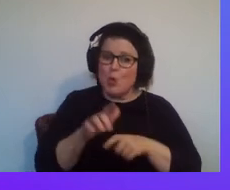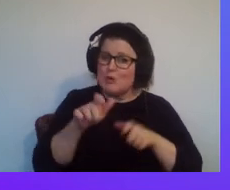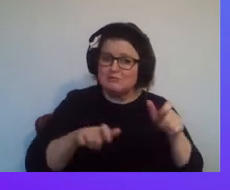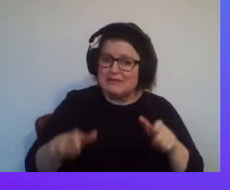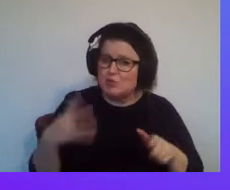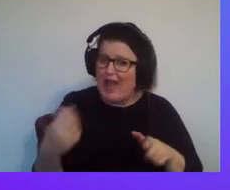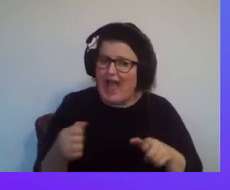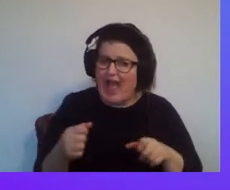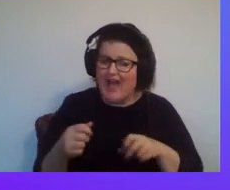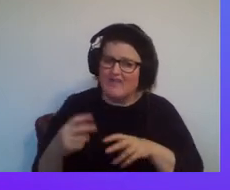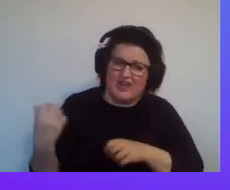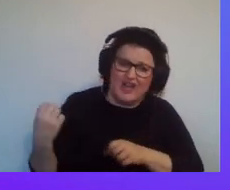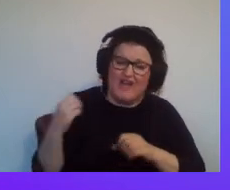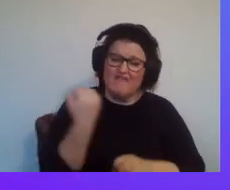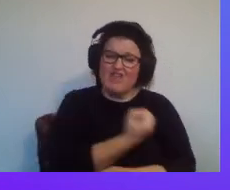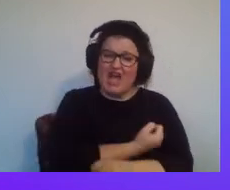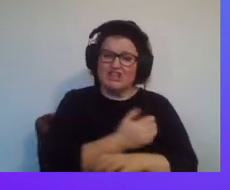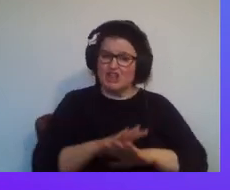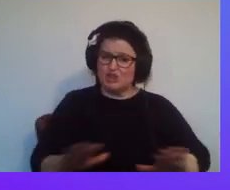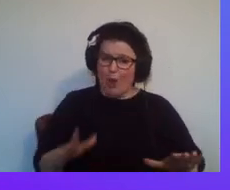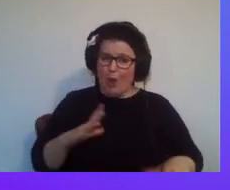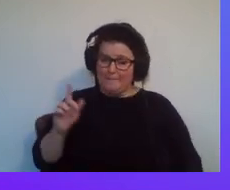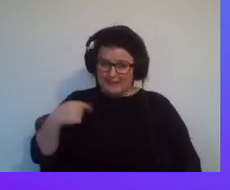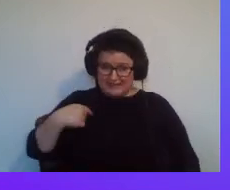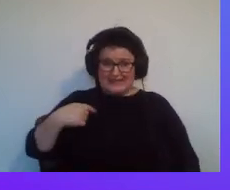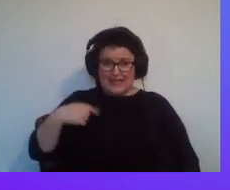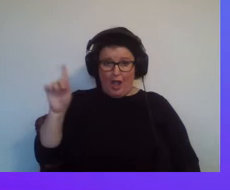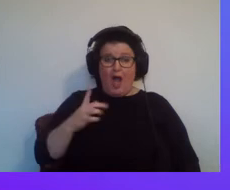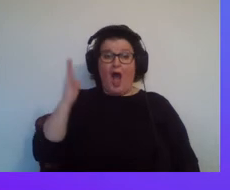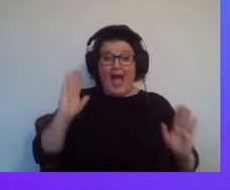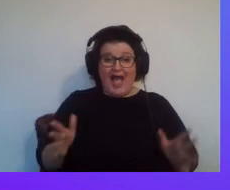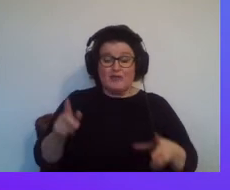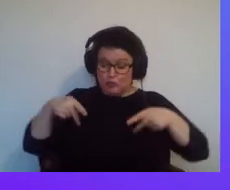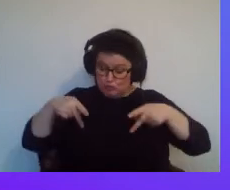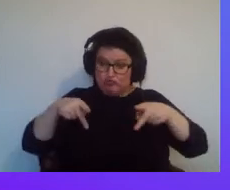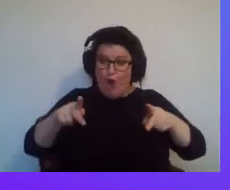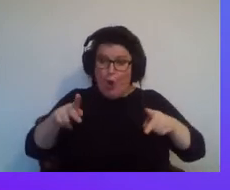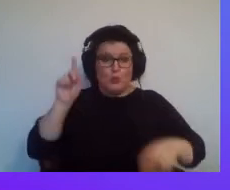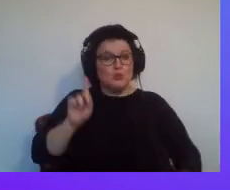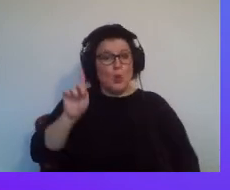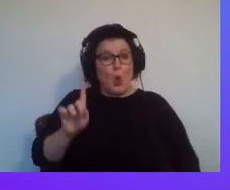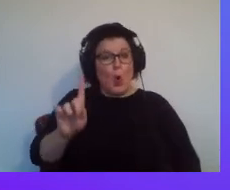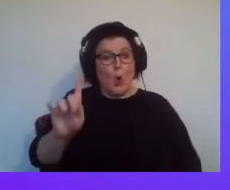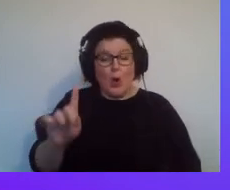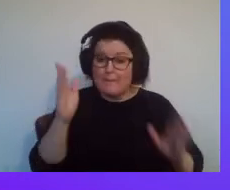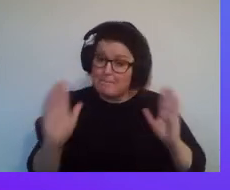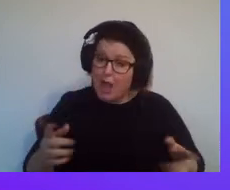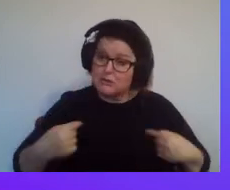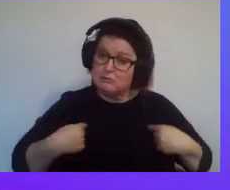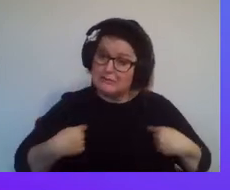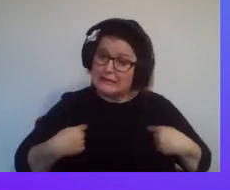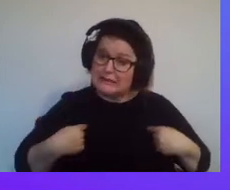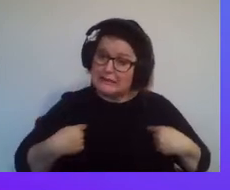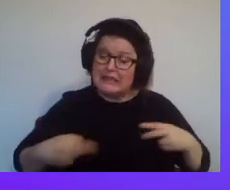I am, I have to walk down the street, which is what I tell you all the time. And if I come on here and I don't tell you what people are telling me, then